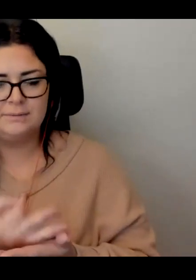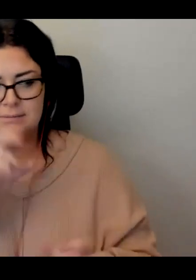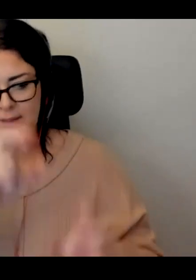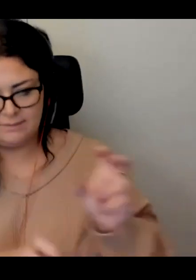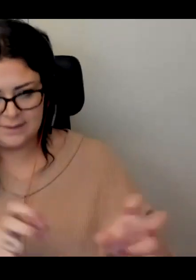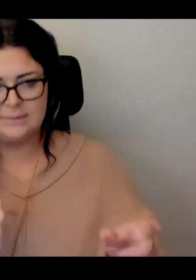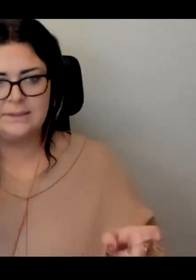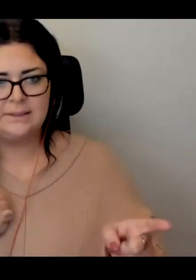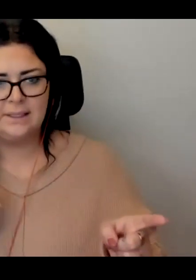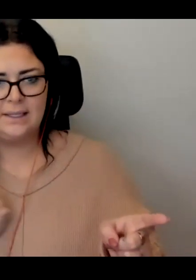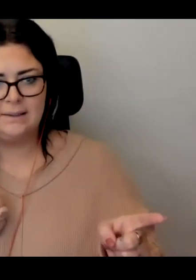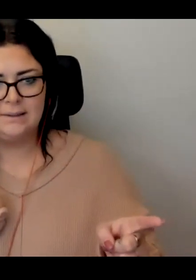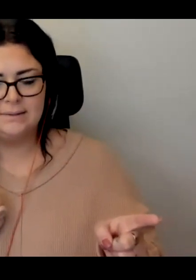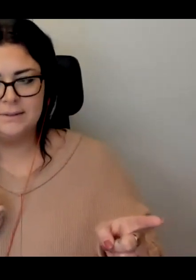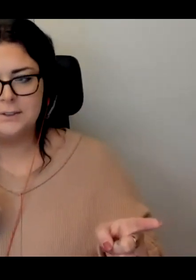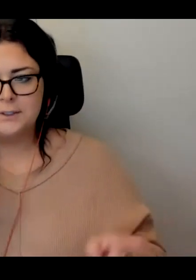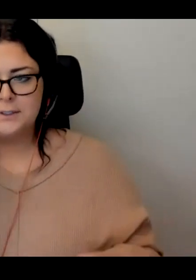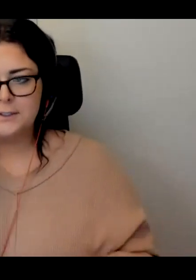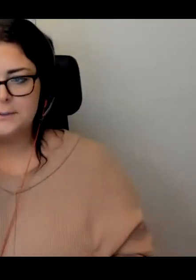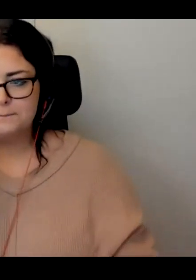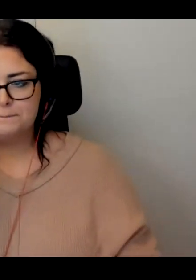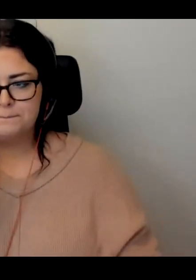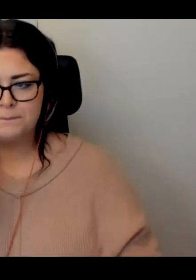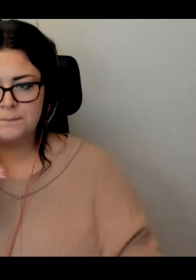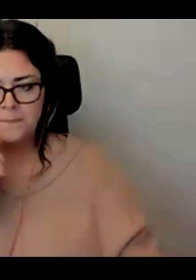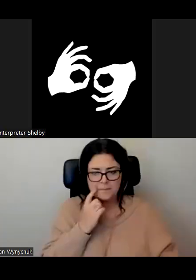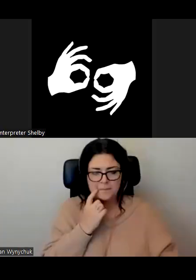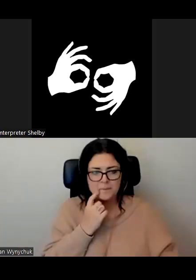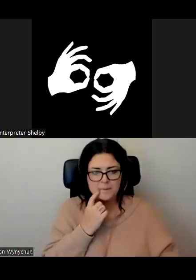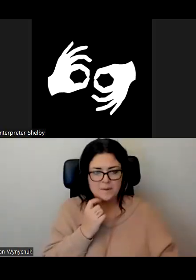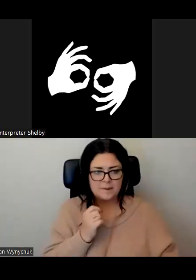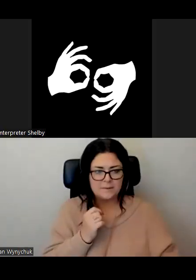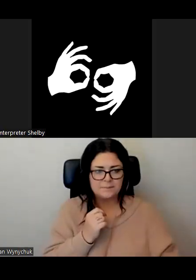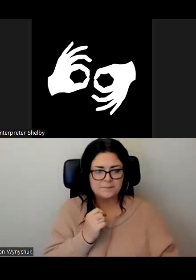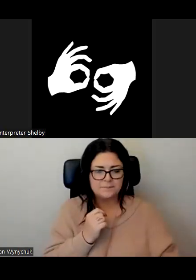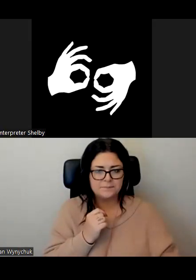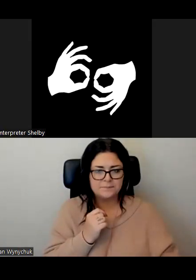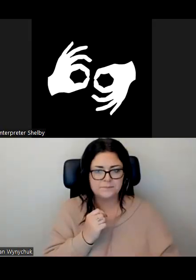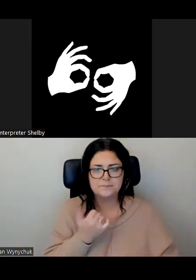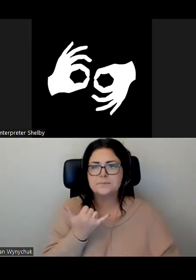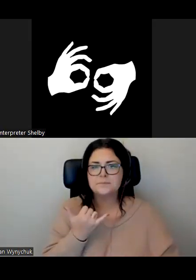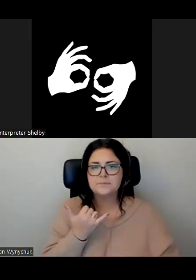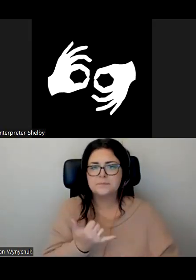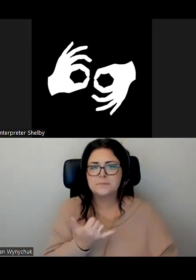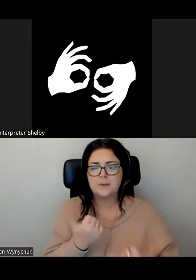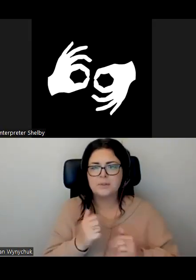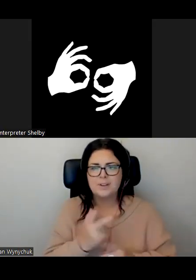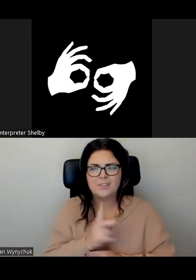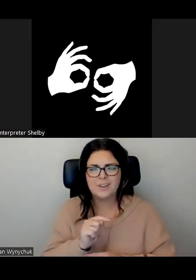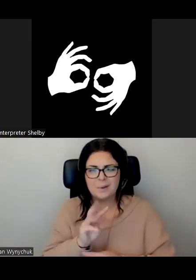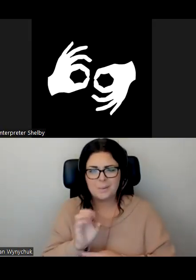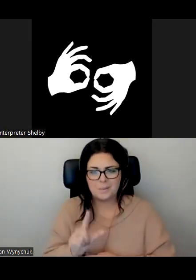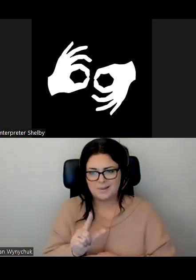investments and so on. And so we're trying to figure out how to manage the will